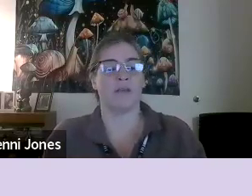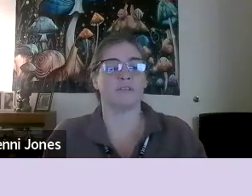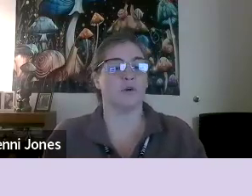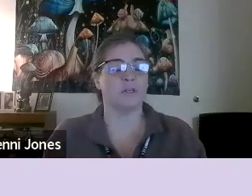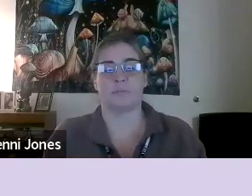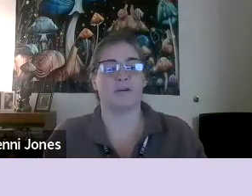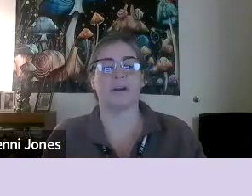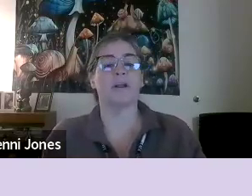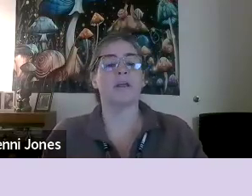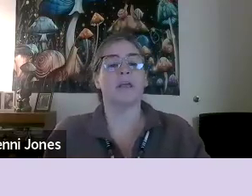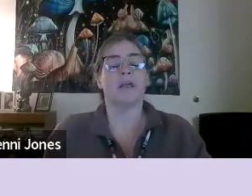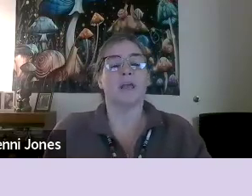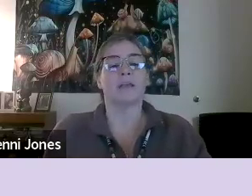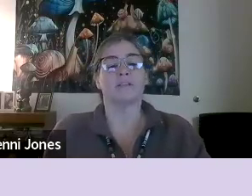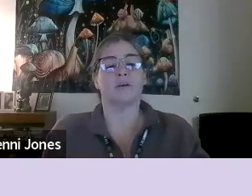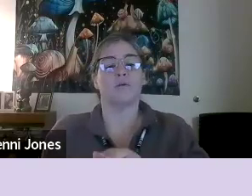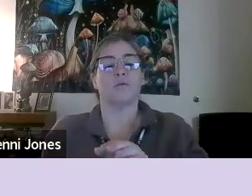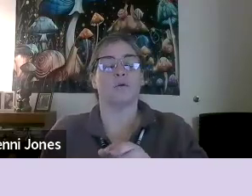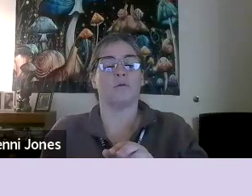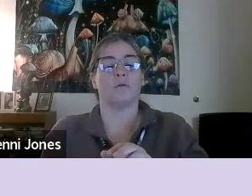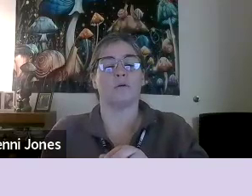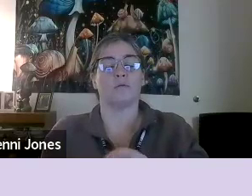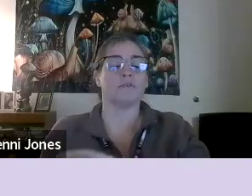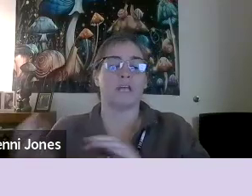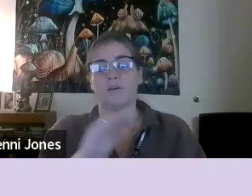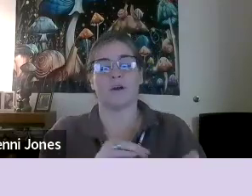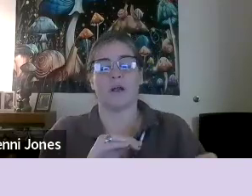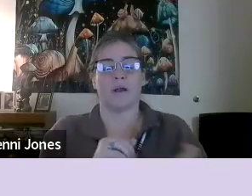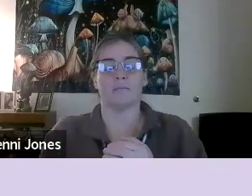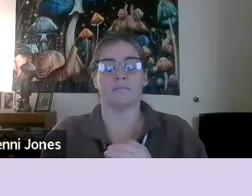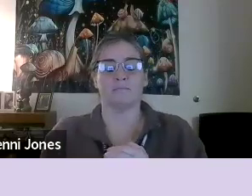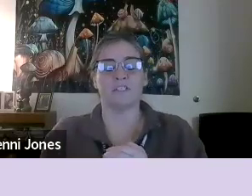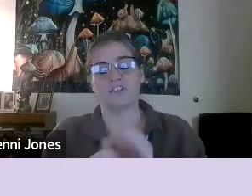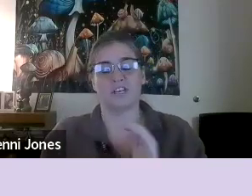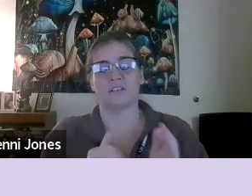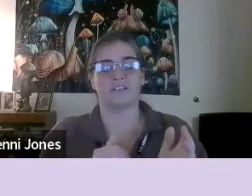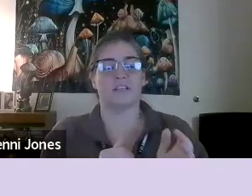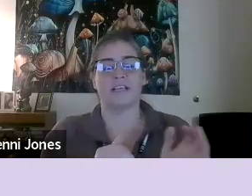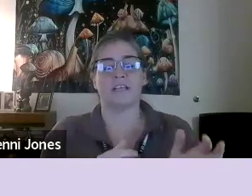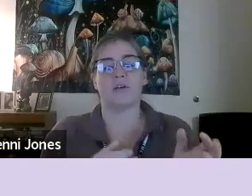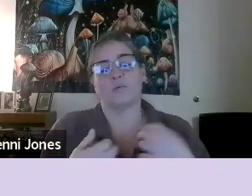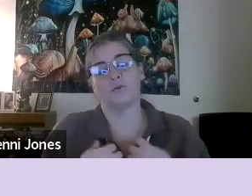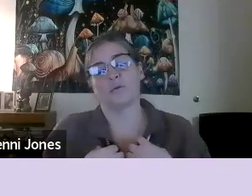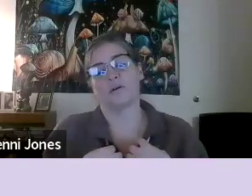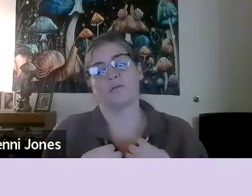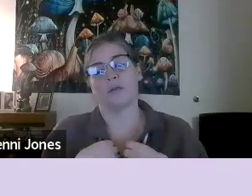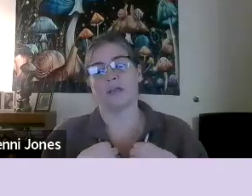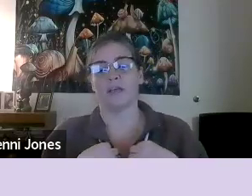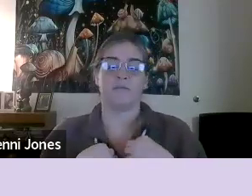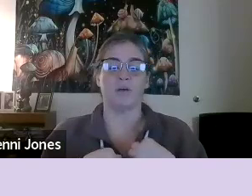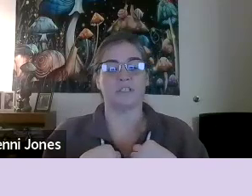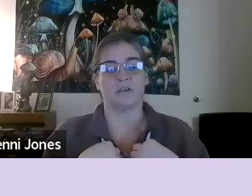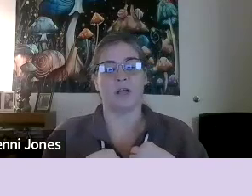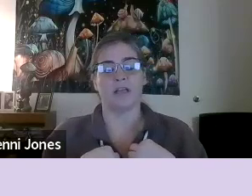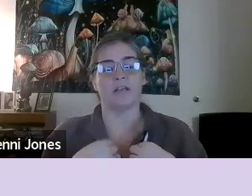make my life so much better. And so those other suggestions that I said wouldn't work for